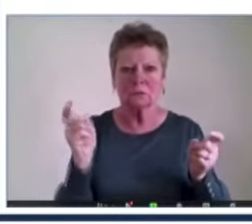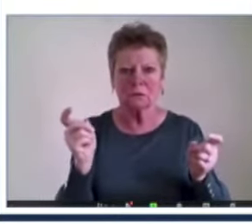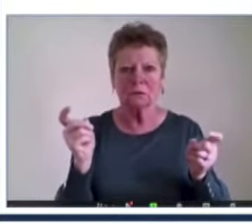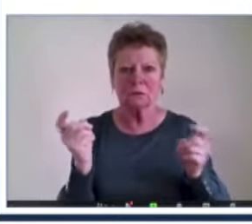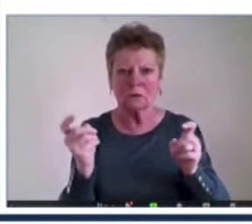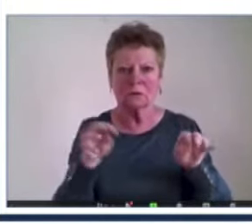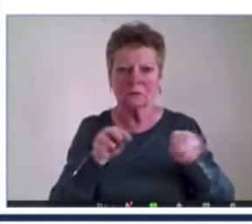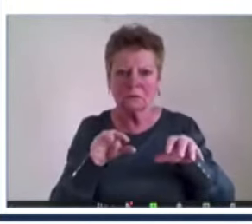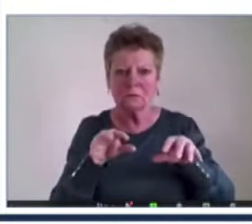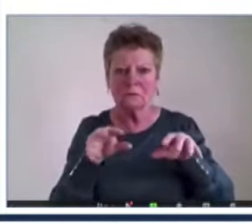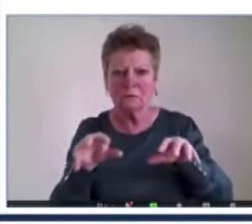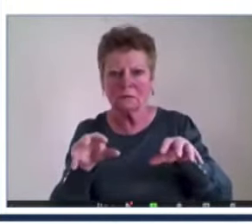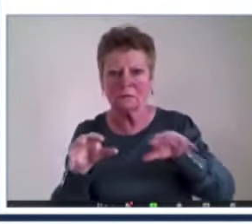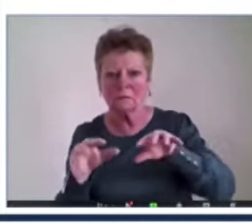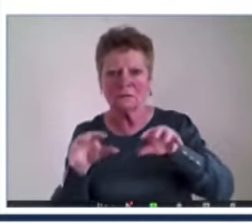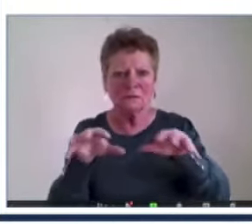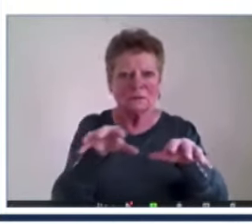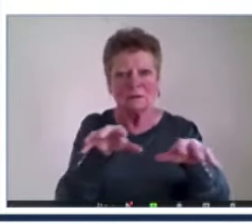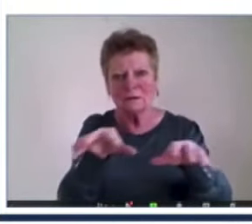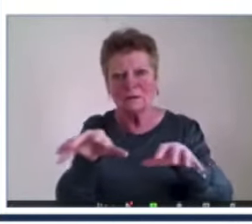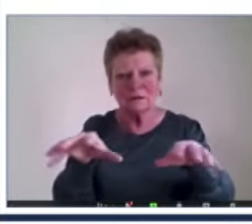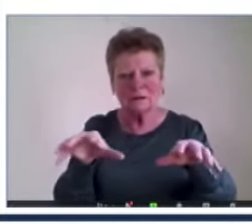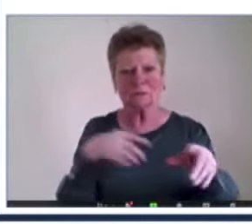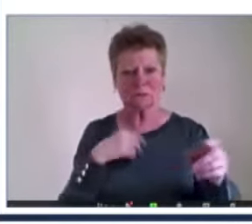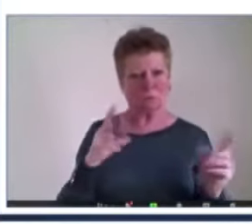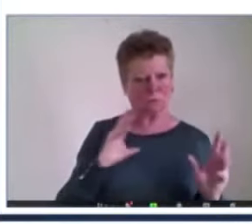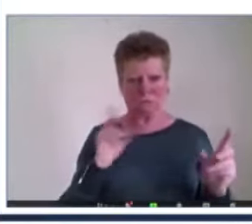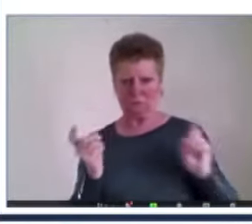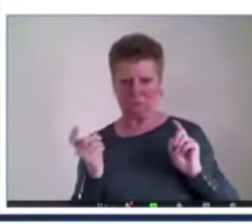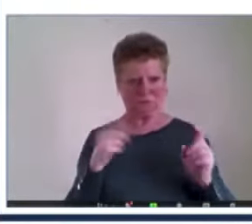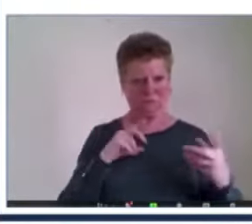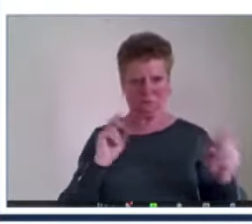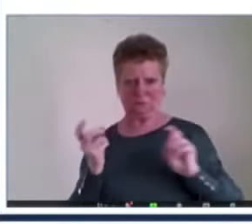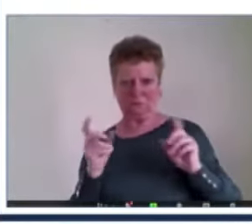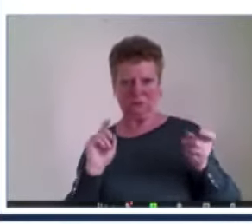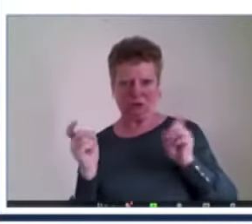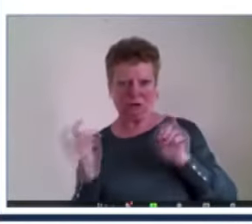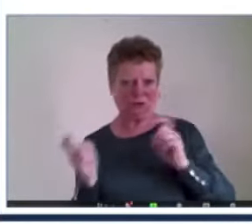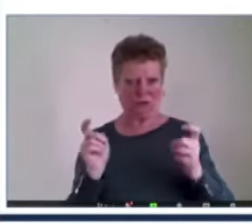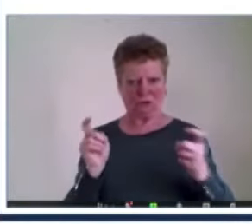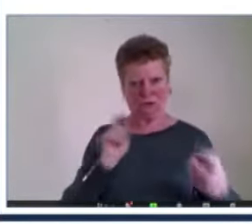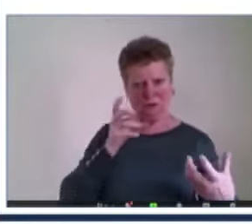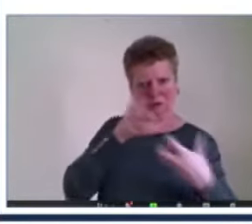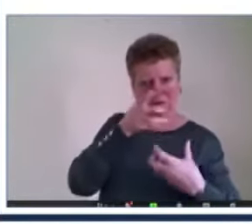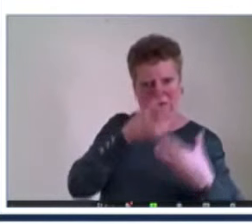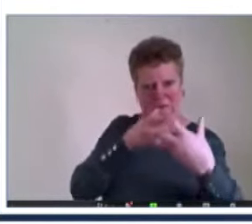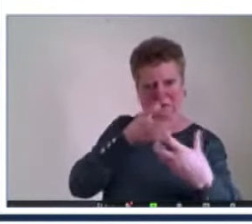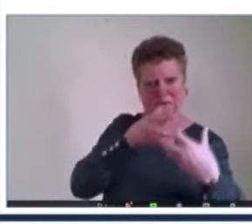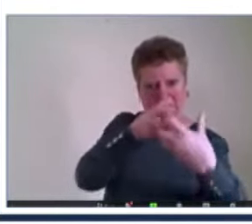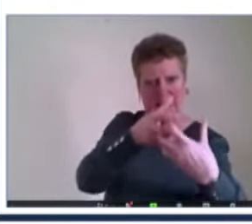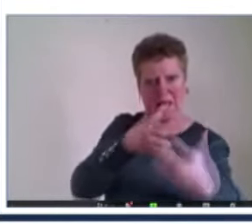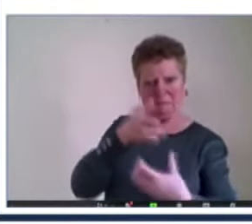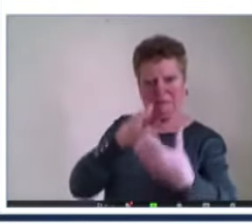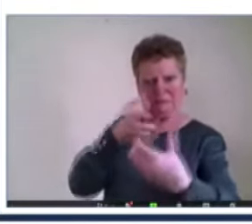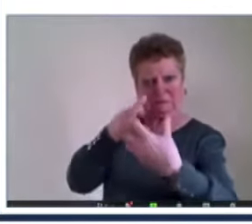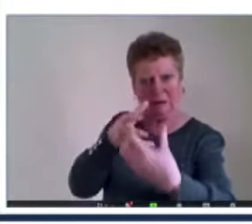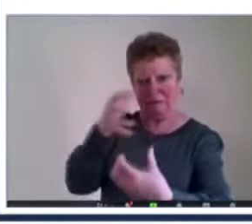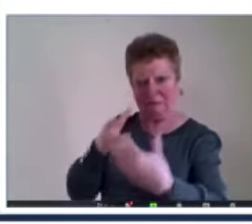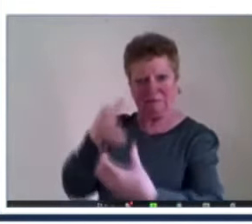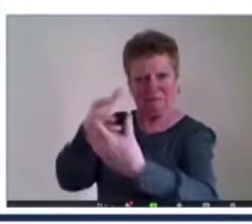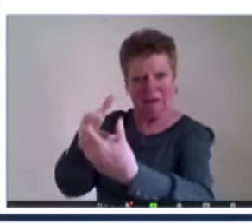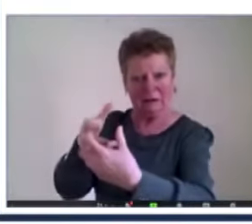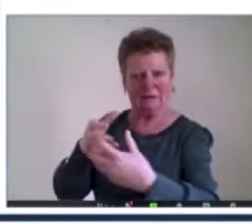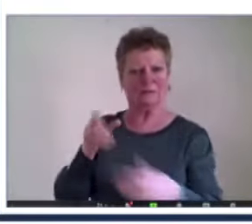continue at some level, but you adapt, and society and communities and families and people learn to live with